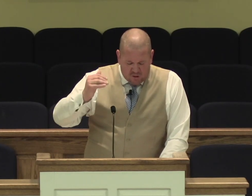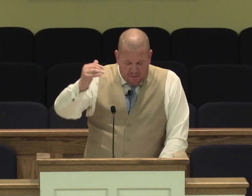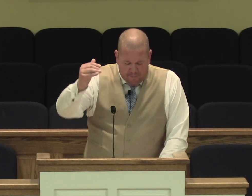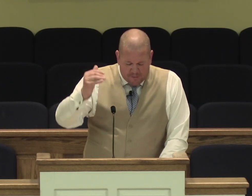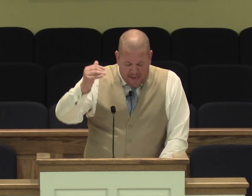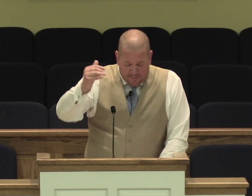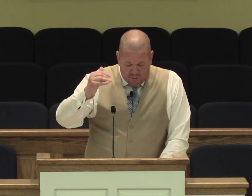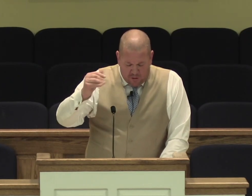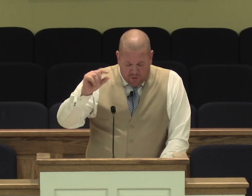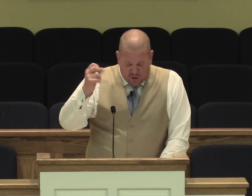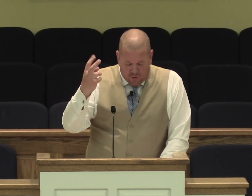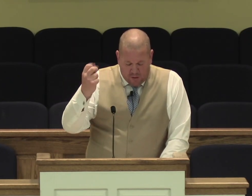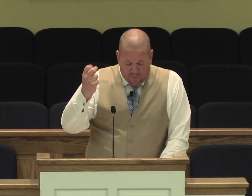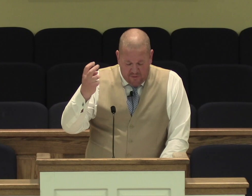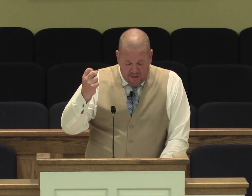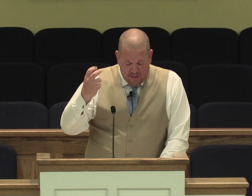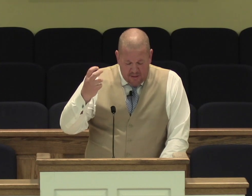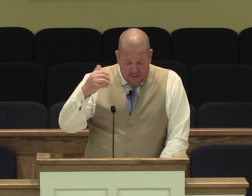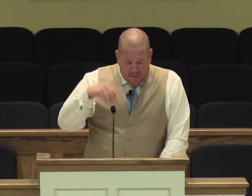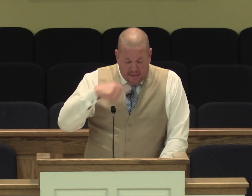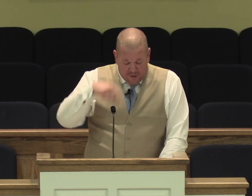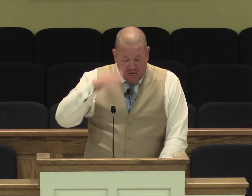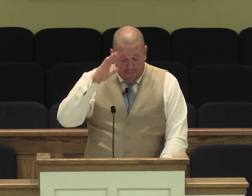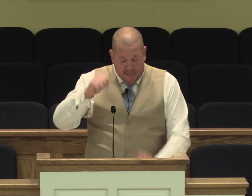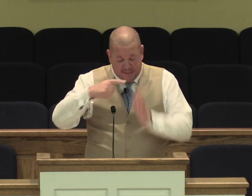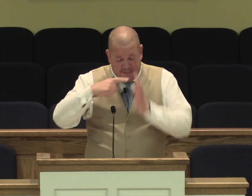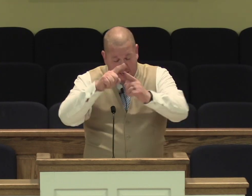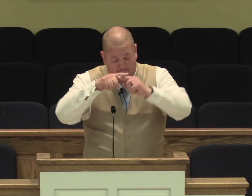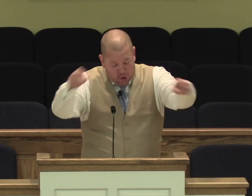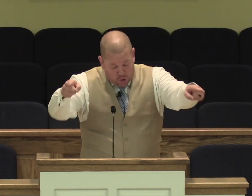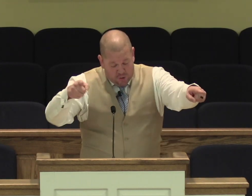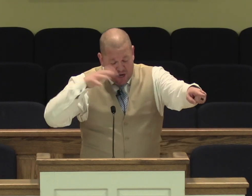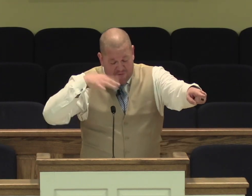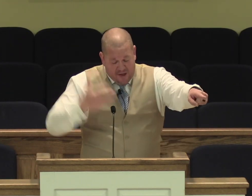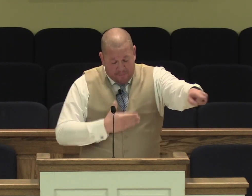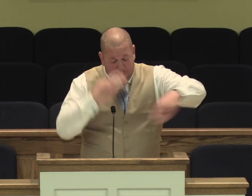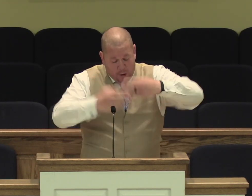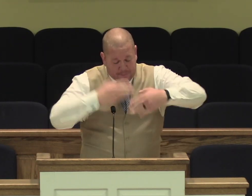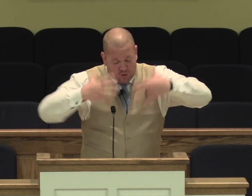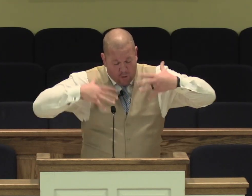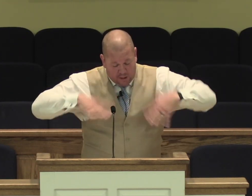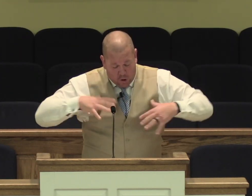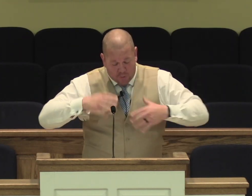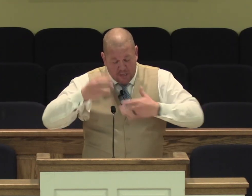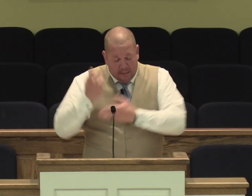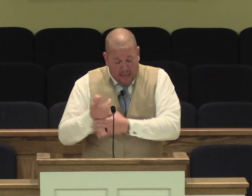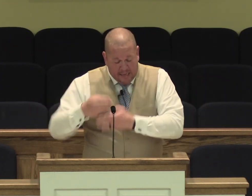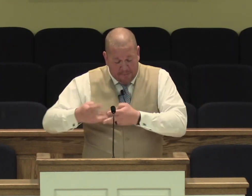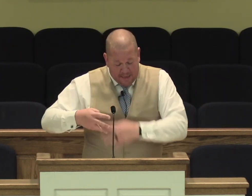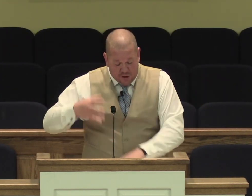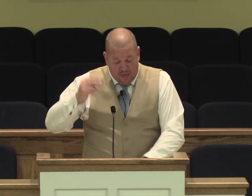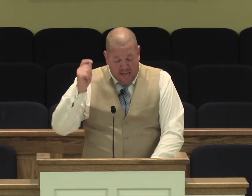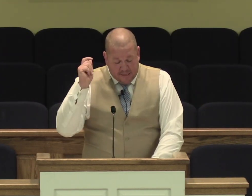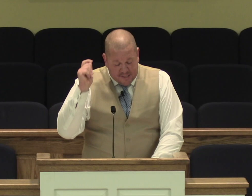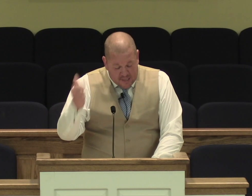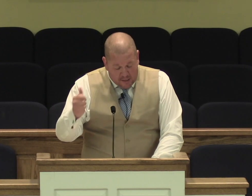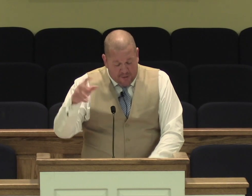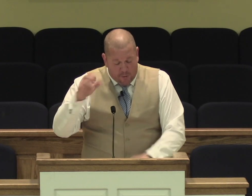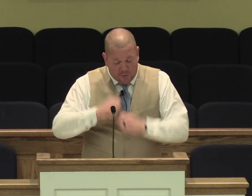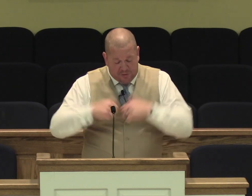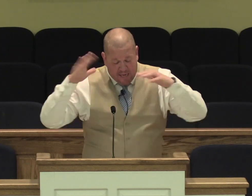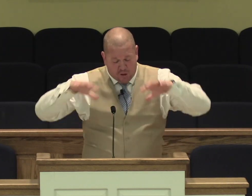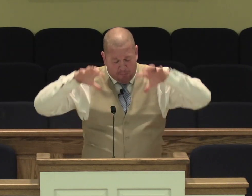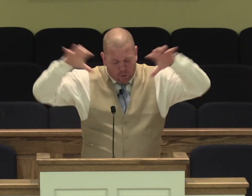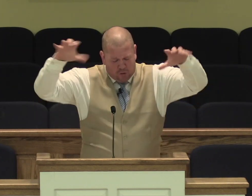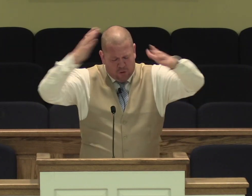I'm sorry, let's go back. Let's back up. Let's go to verse number 12. Again, and this shall be a sign unto you. You shall find the babe wrapped in swaddling clothes, lying in a manger. And suddenly